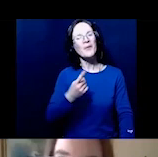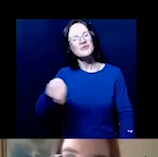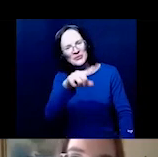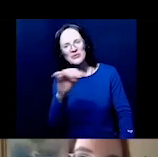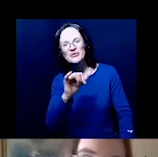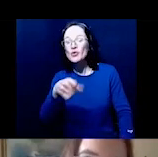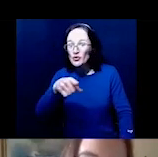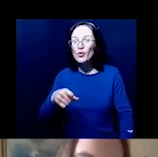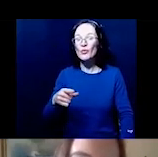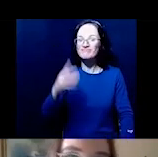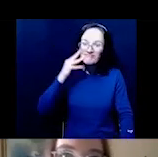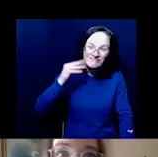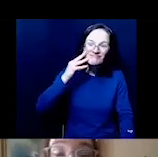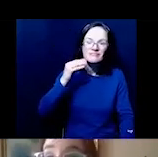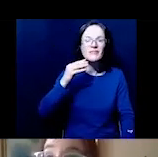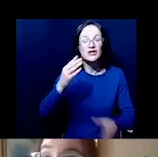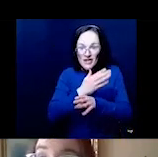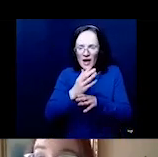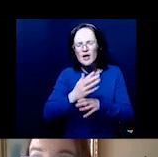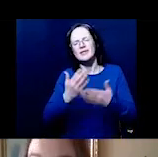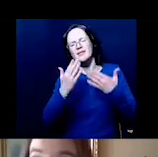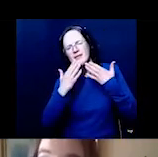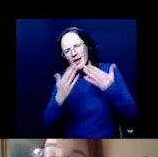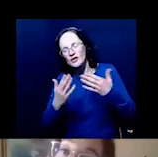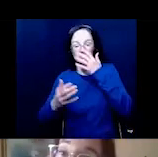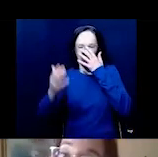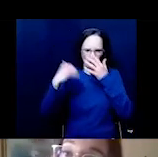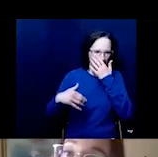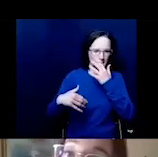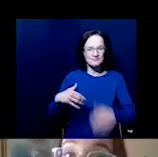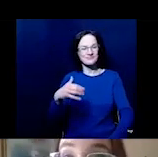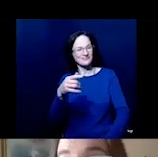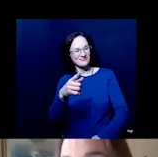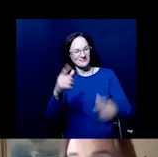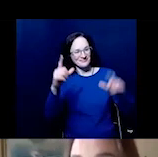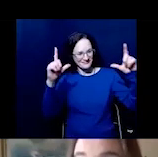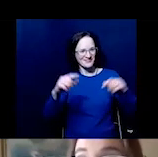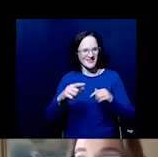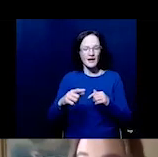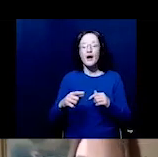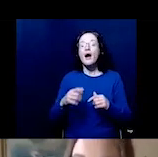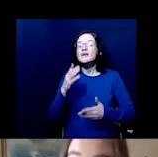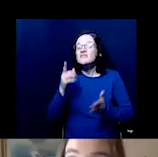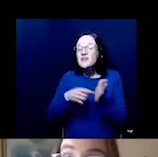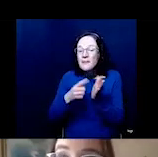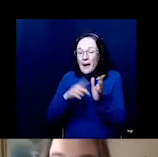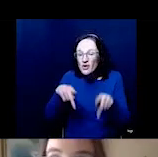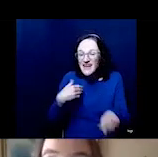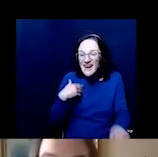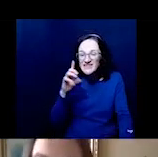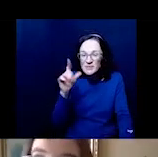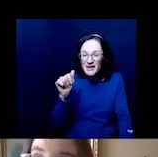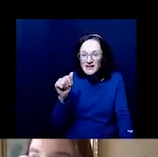it. Okay. So there are some students with disabilities that would often be absent or late, and it's not